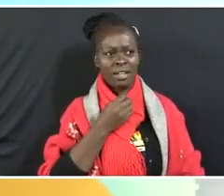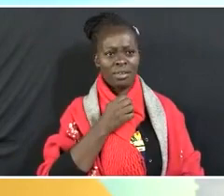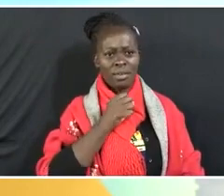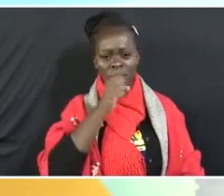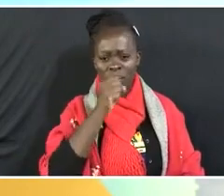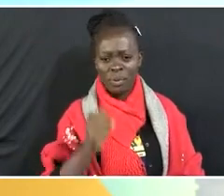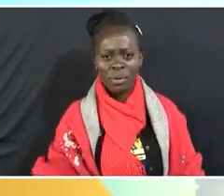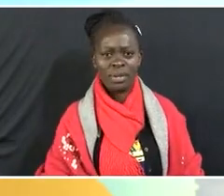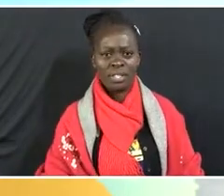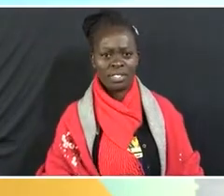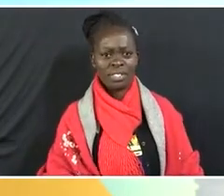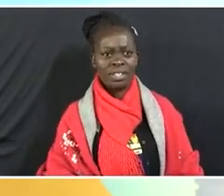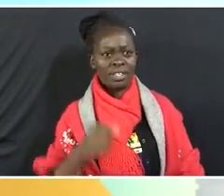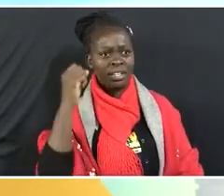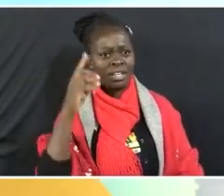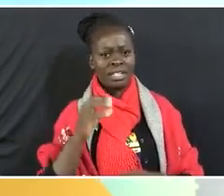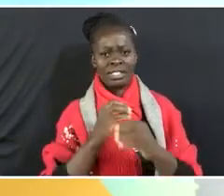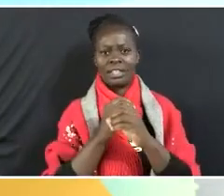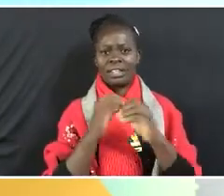out of touch with reality.